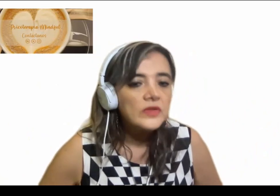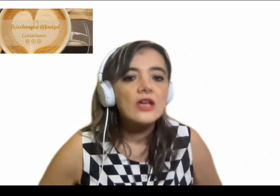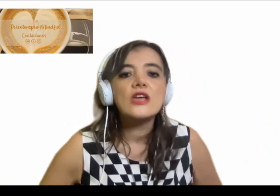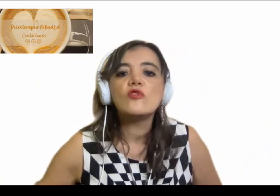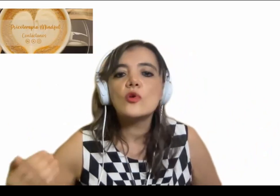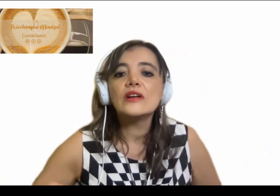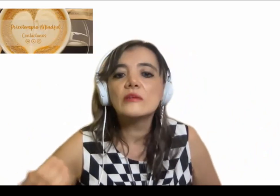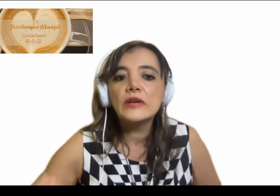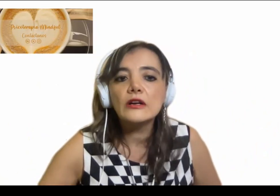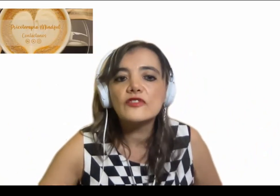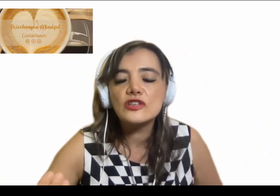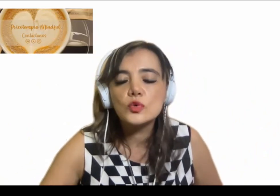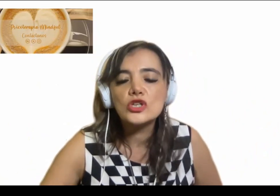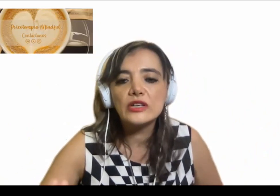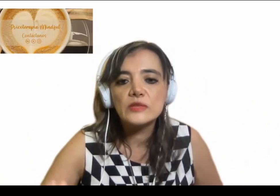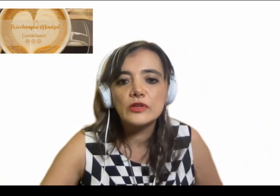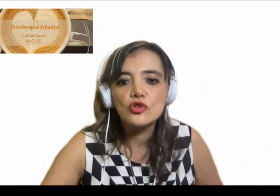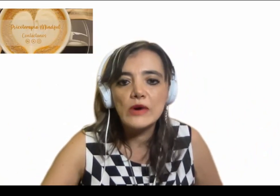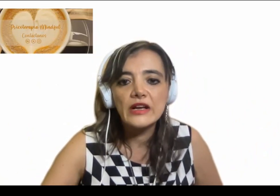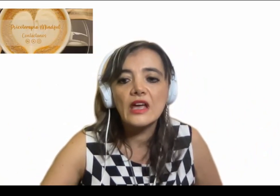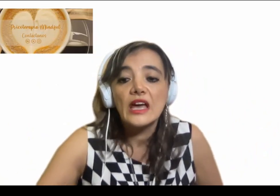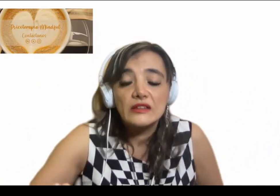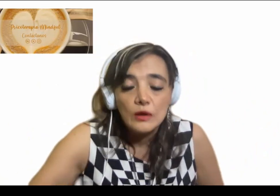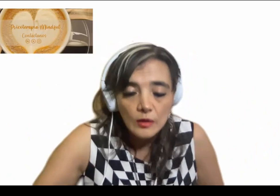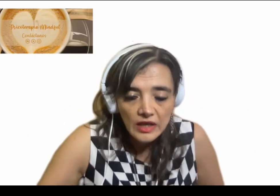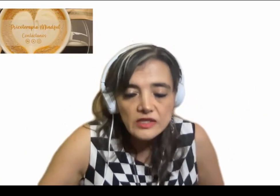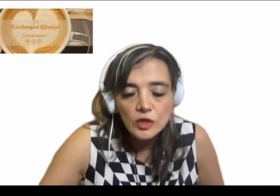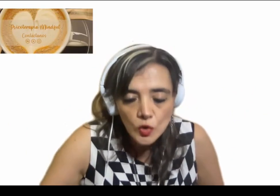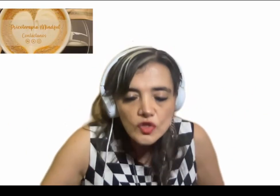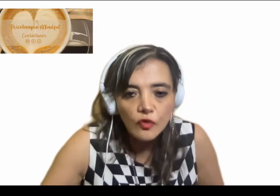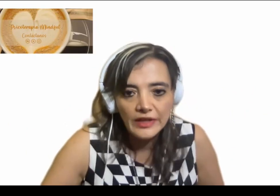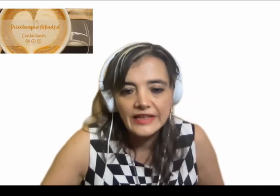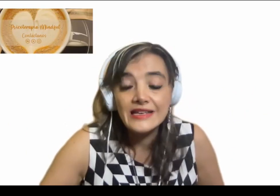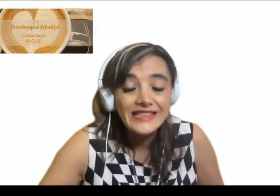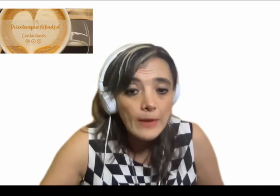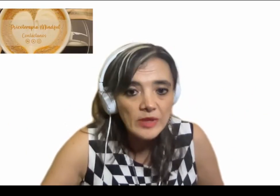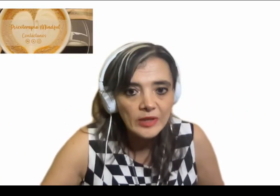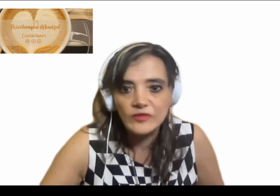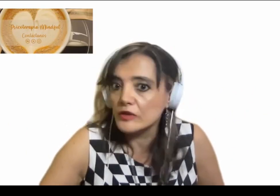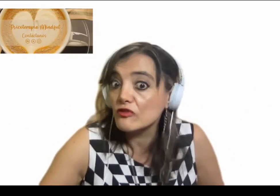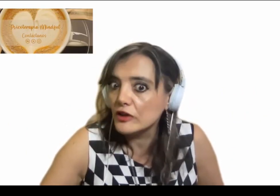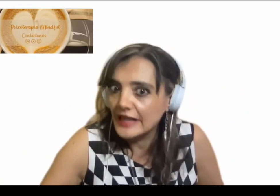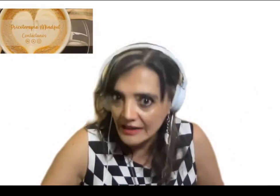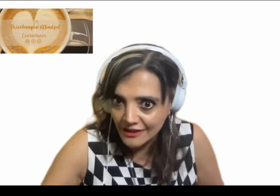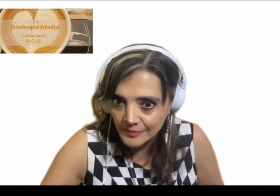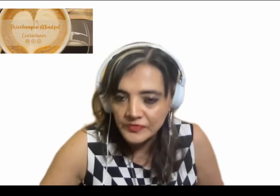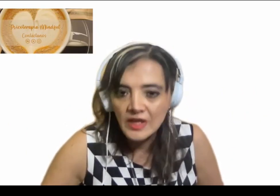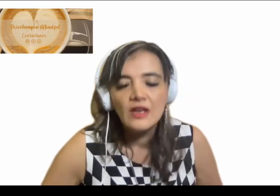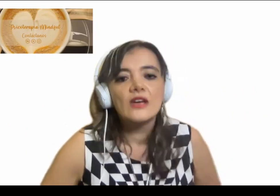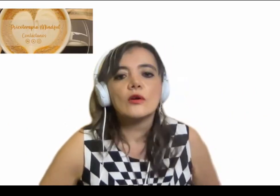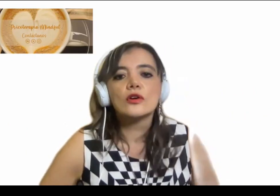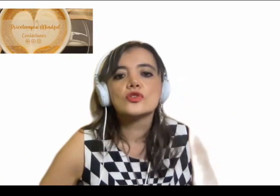context. If you're in the middle of a situation that is very traumatic, it is useful, it is adaptive not to feel